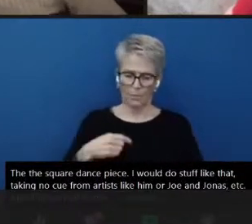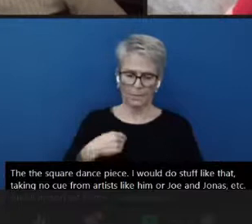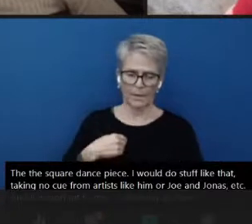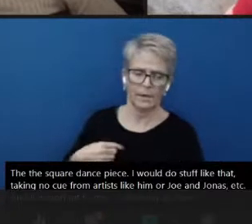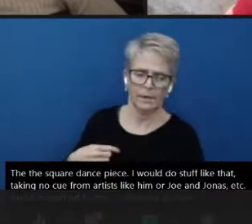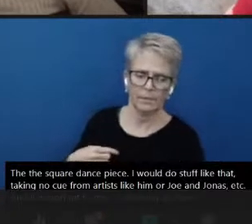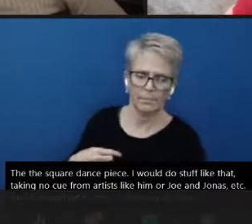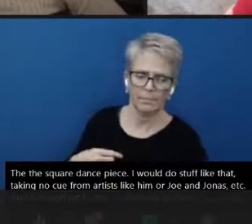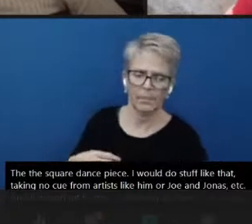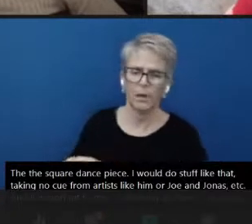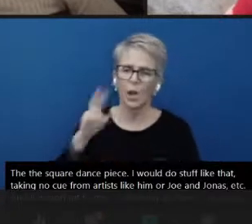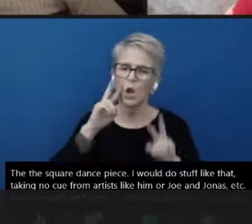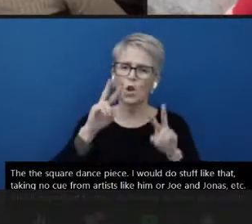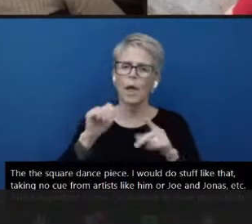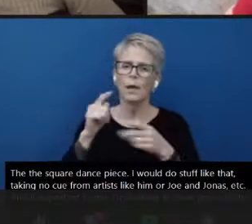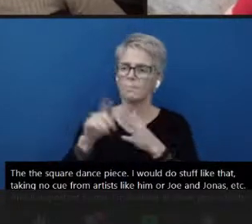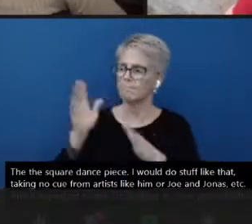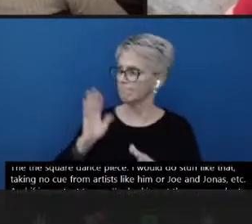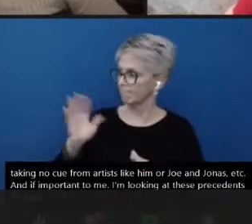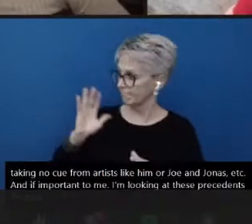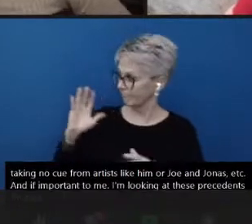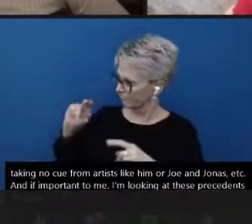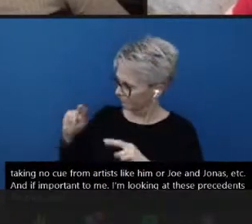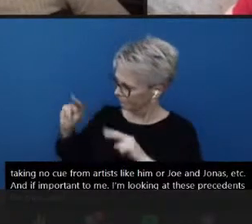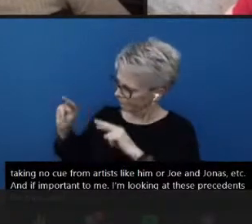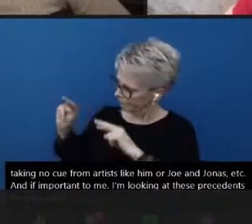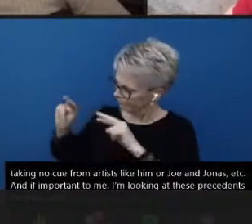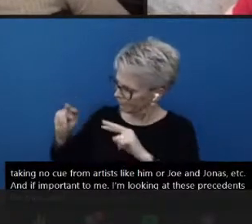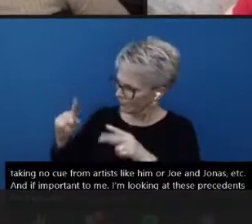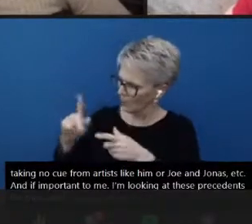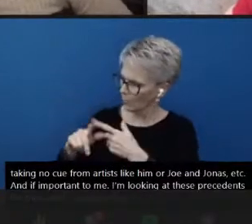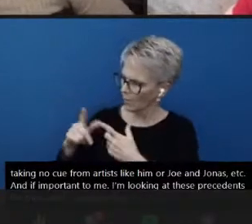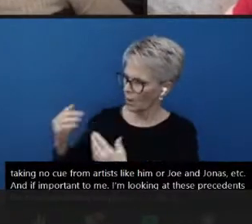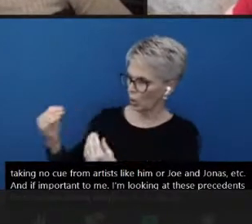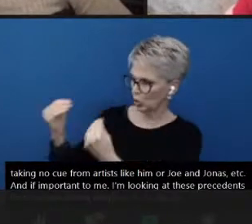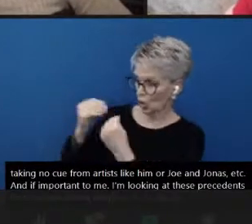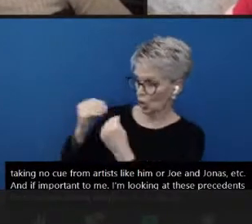these precedents first that was being taught to me in school,